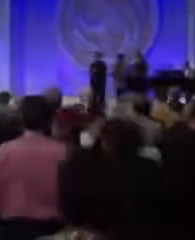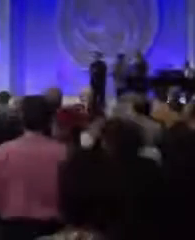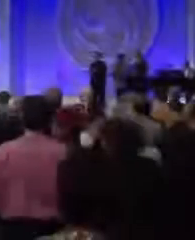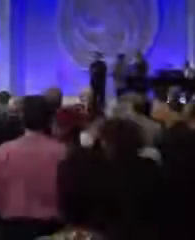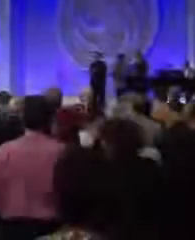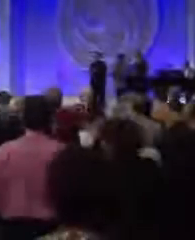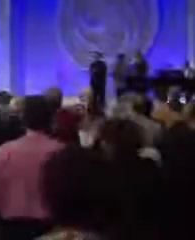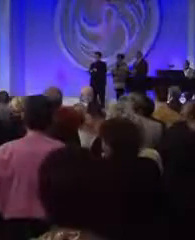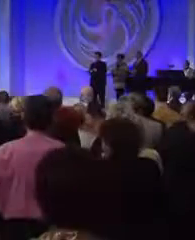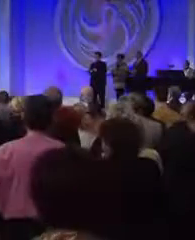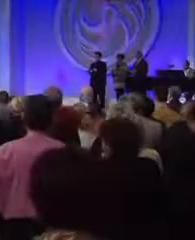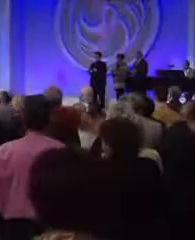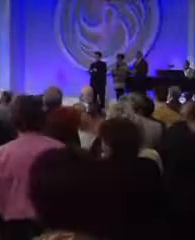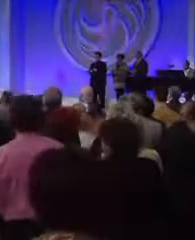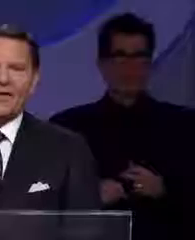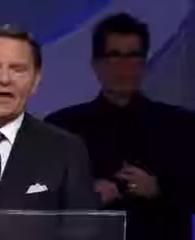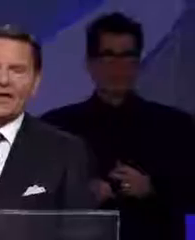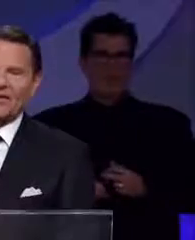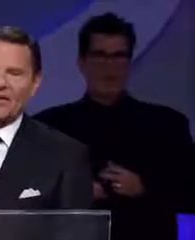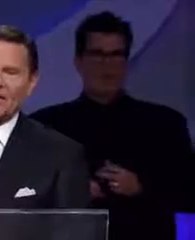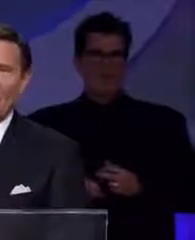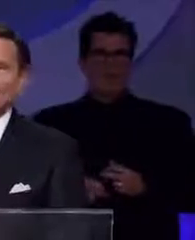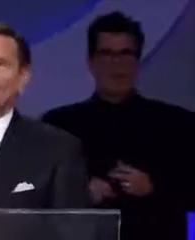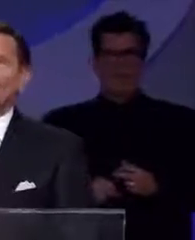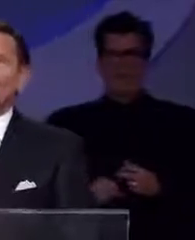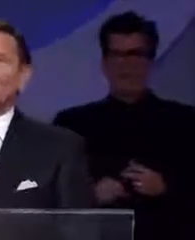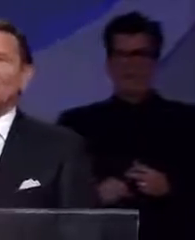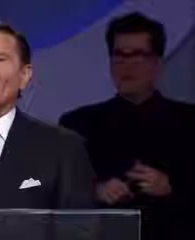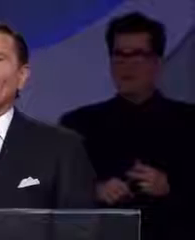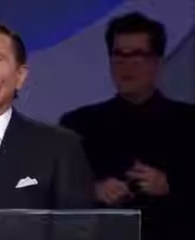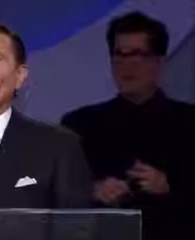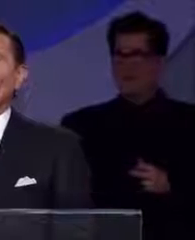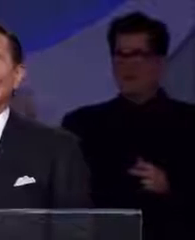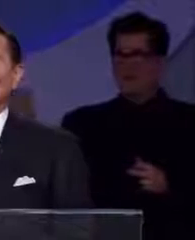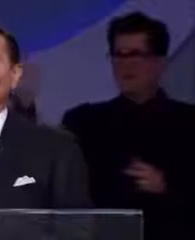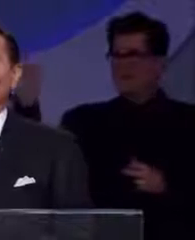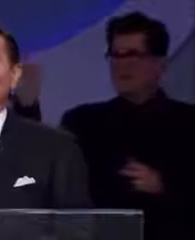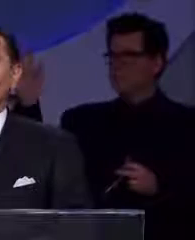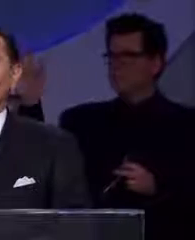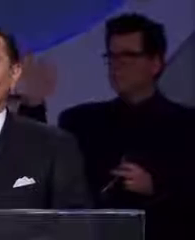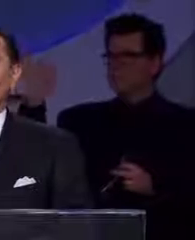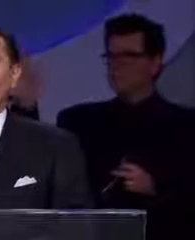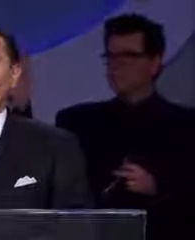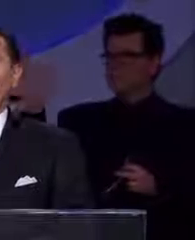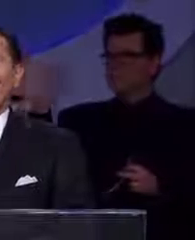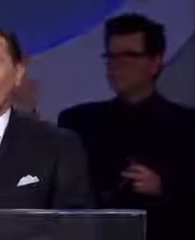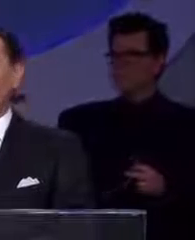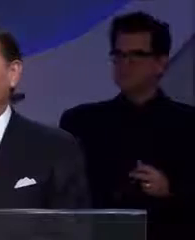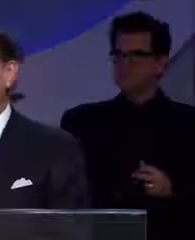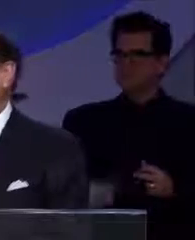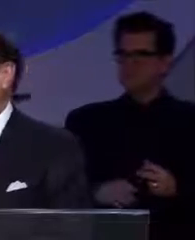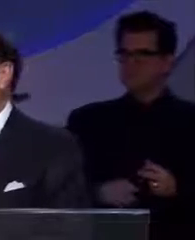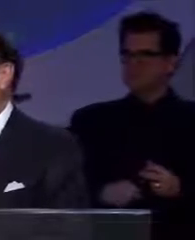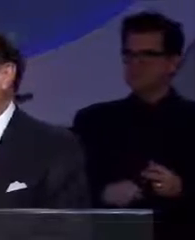Thank you, Lord. Thank you, Lord. I said, thank you, Lord.